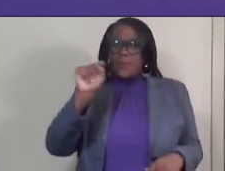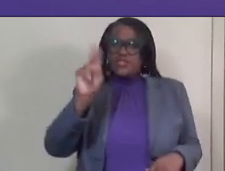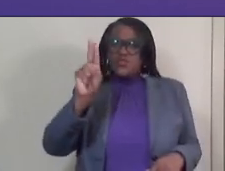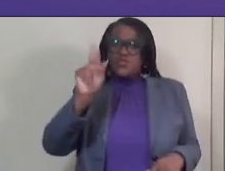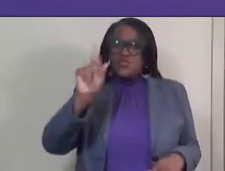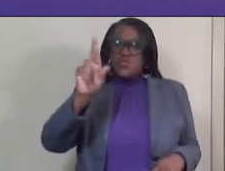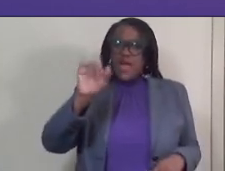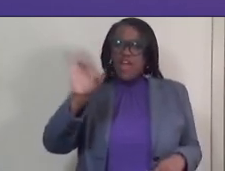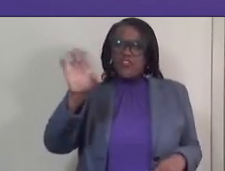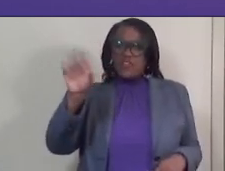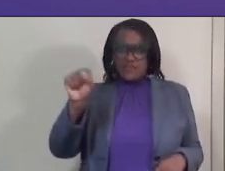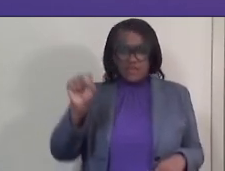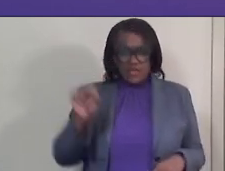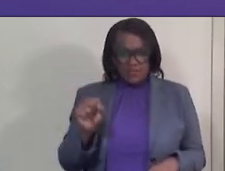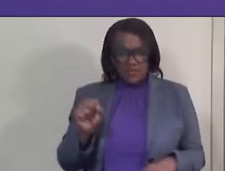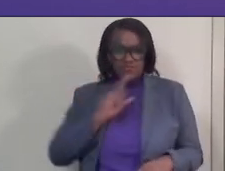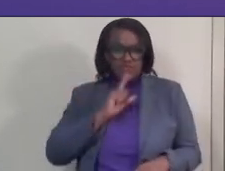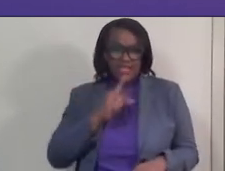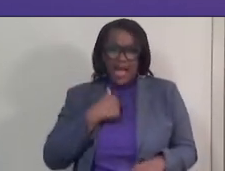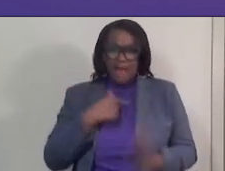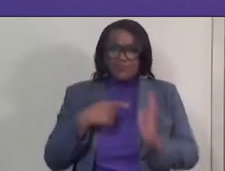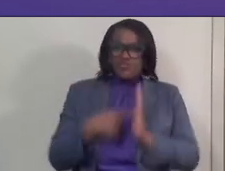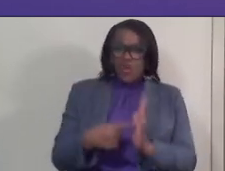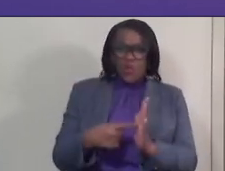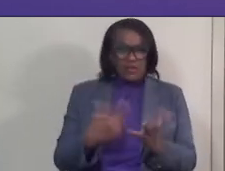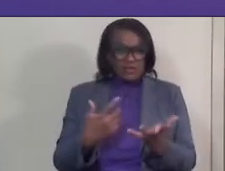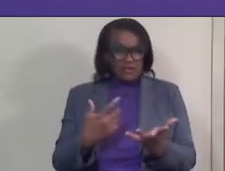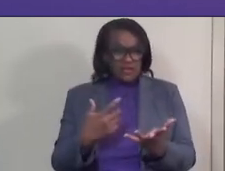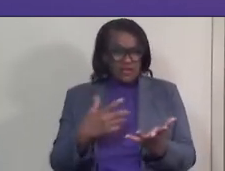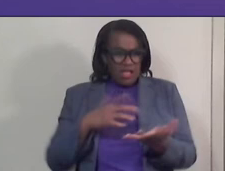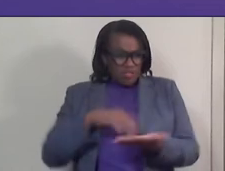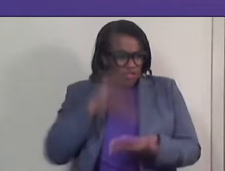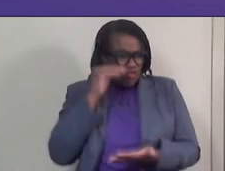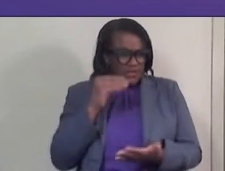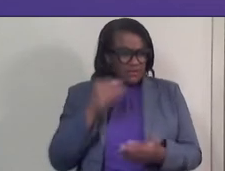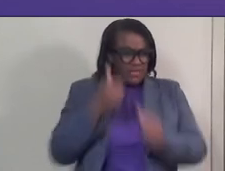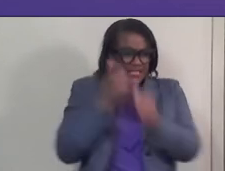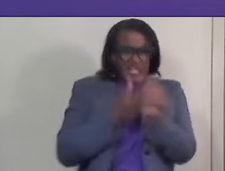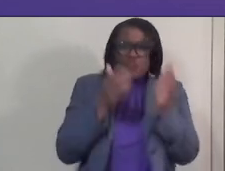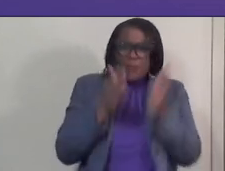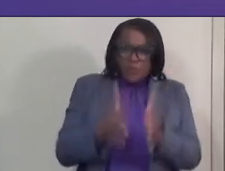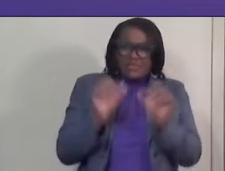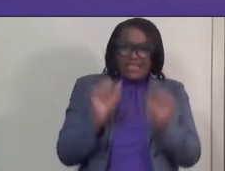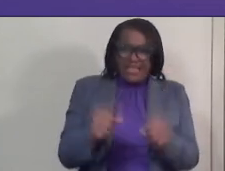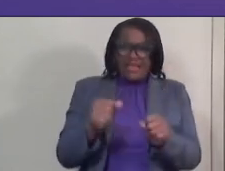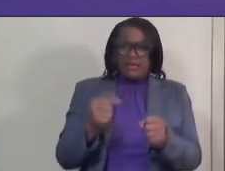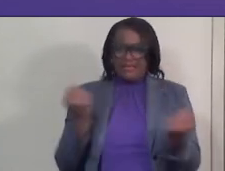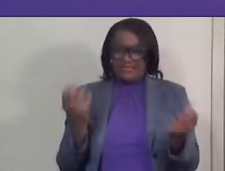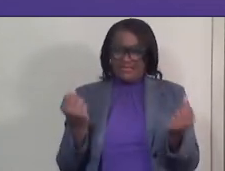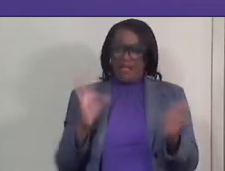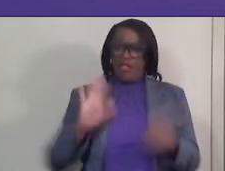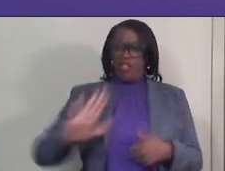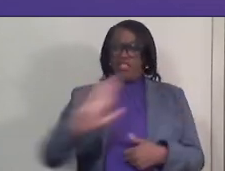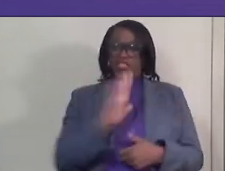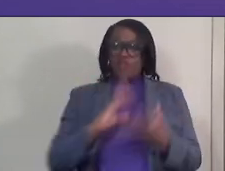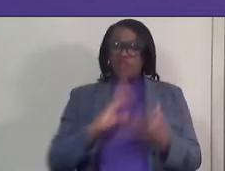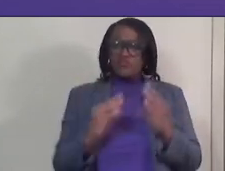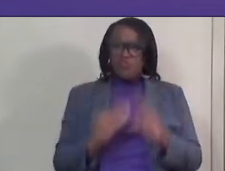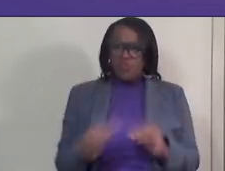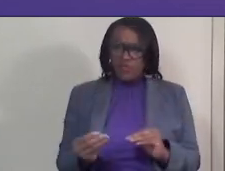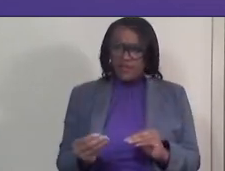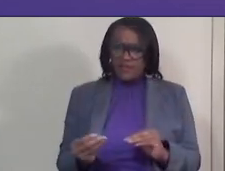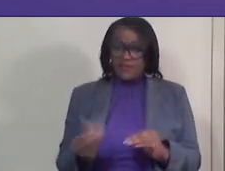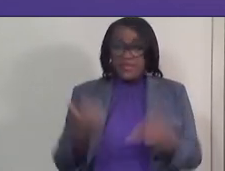of just the power of being able and knowing that each person can tell their story. And nowadays we have